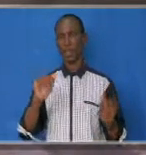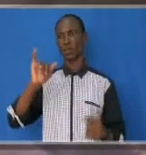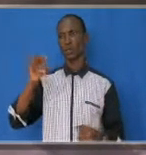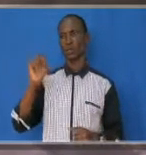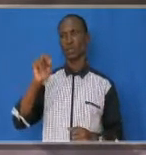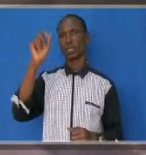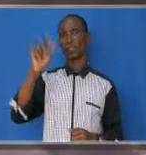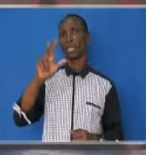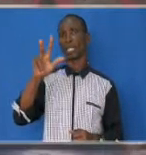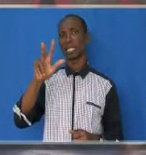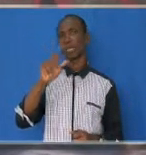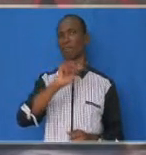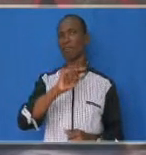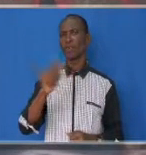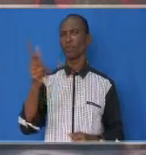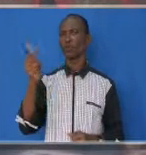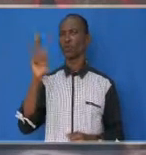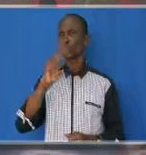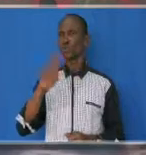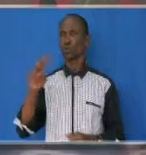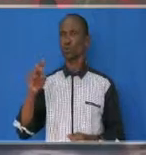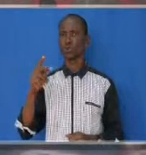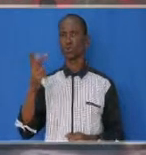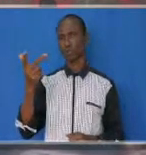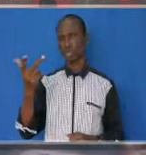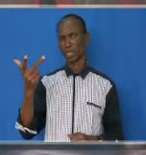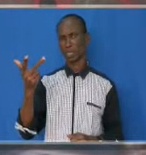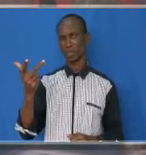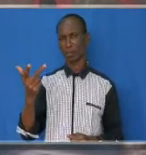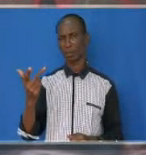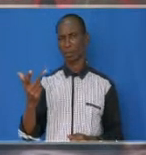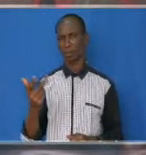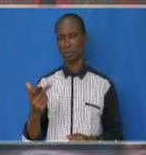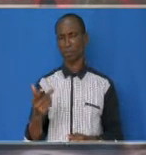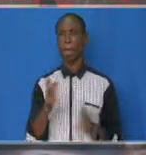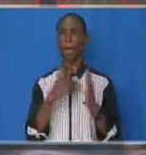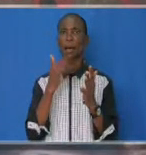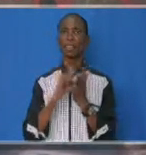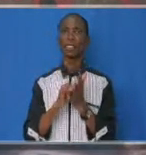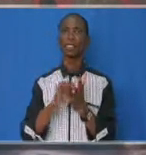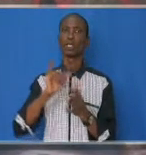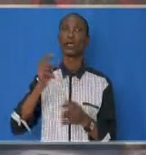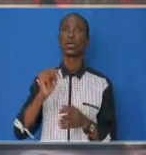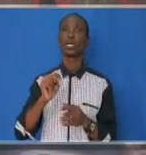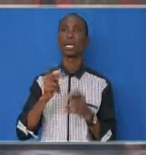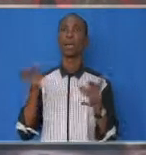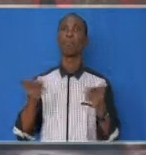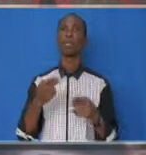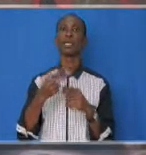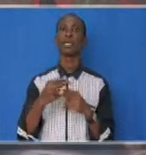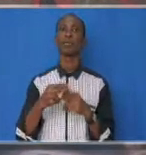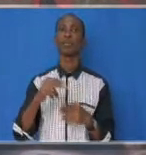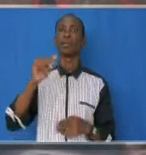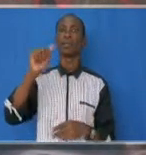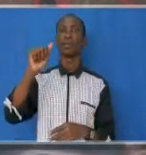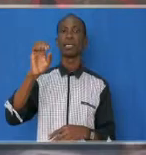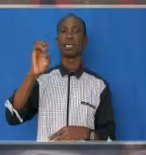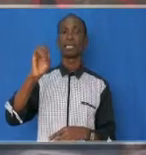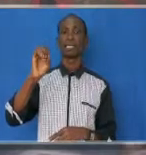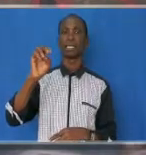Baptism, the method, is burial. It is very important to understand the